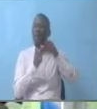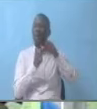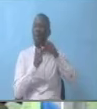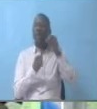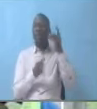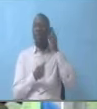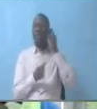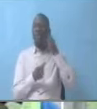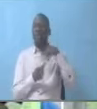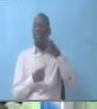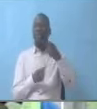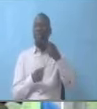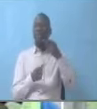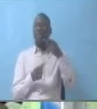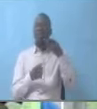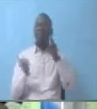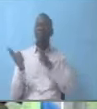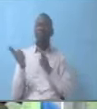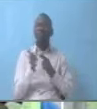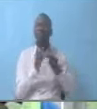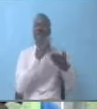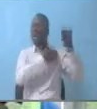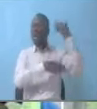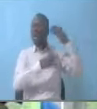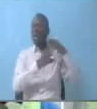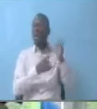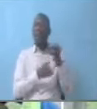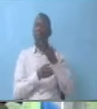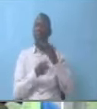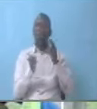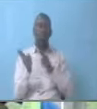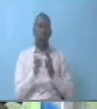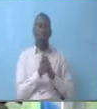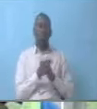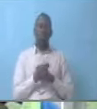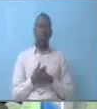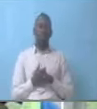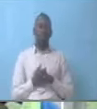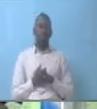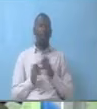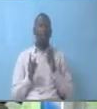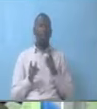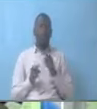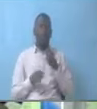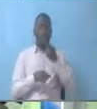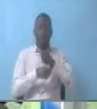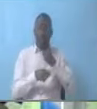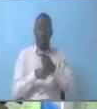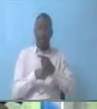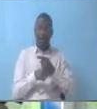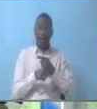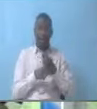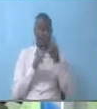This country witnessed the worst bloodbath in its history.